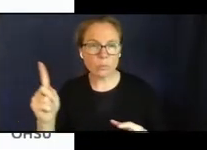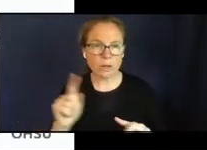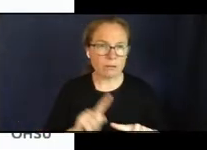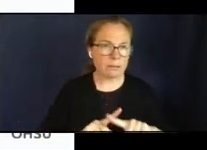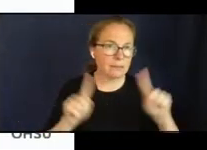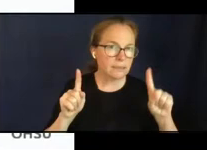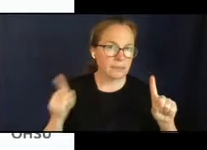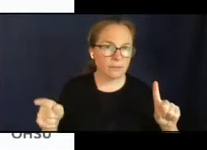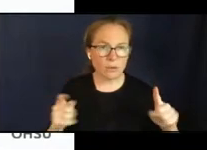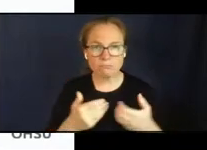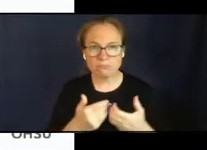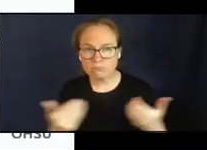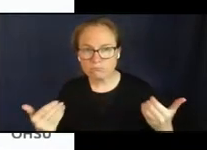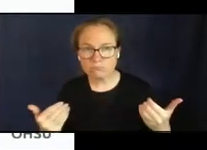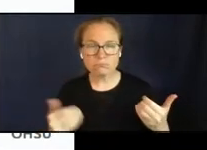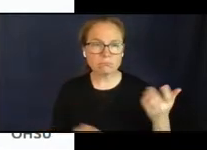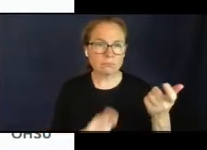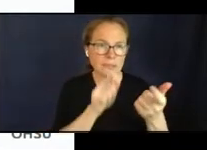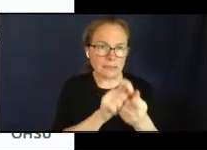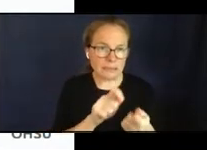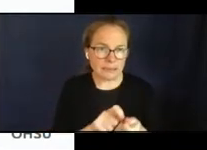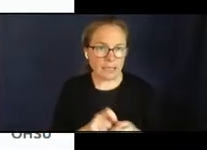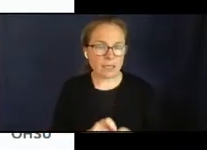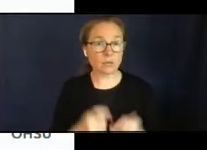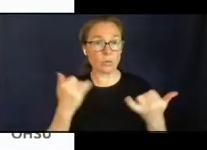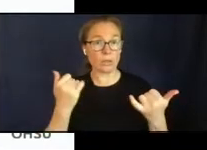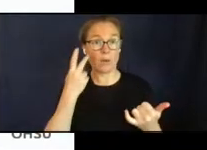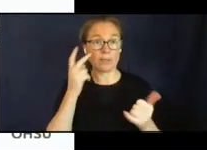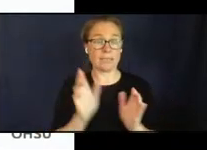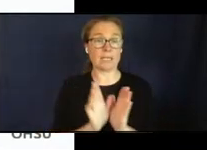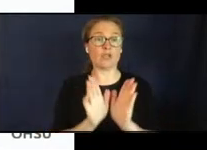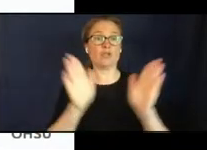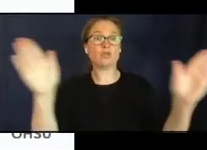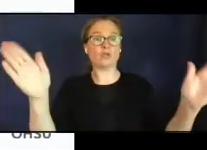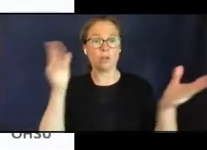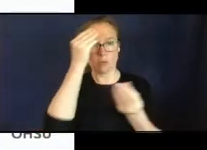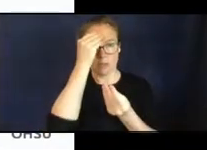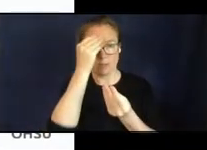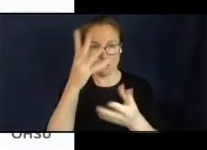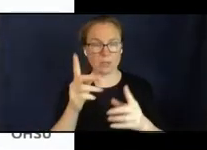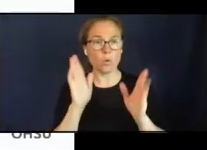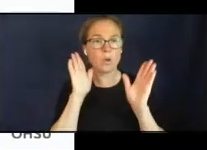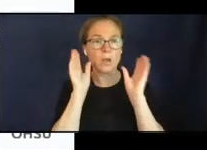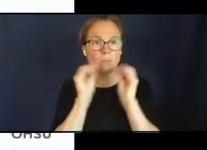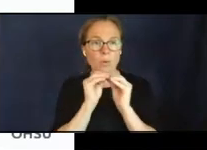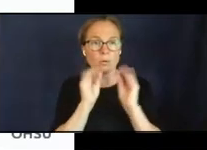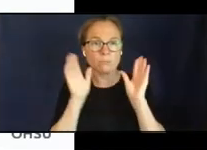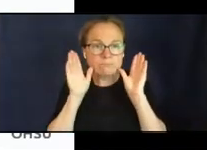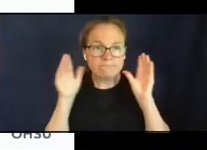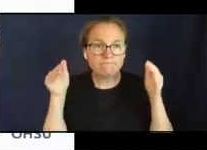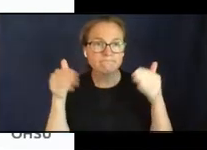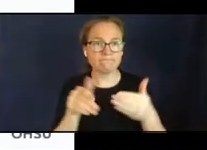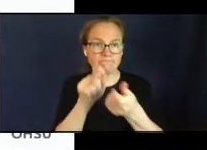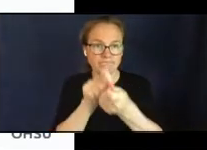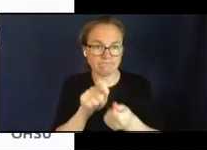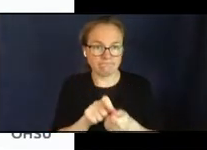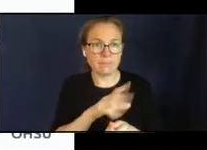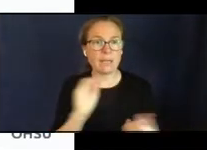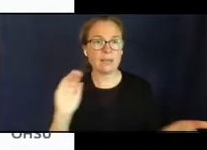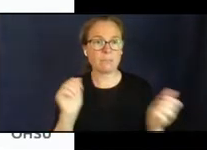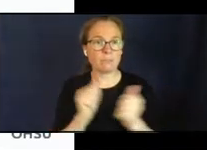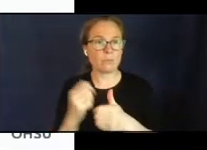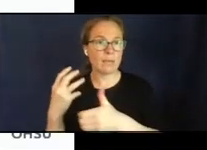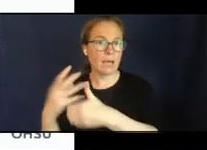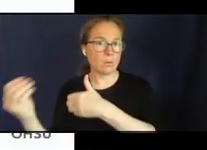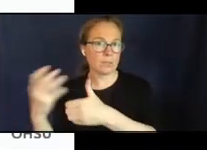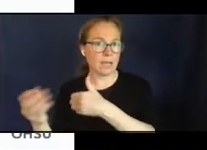grained than the larger study, the first study was done, and also, more importantly, looking at the outside market issue. And then